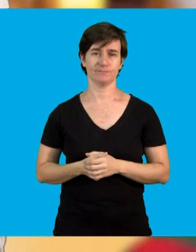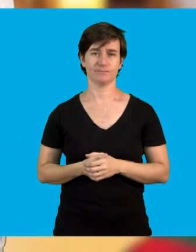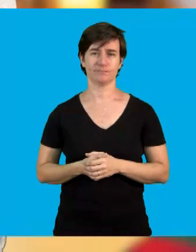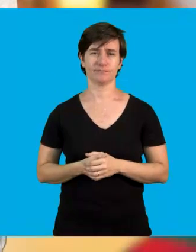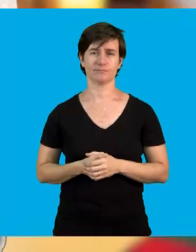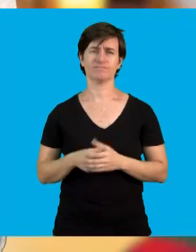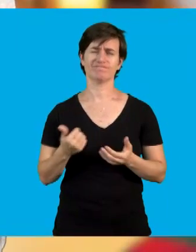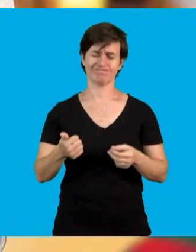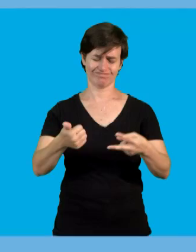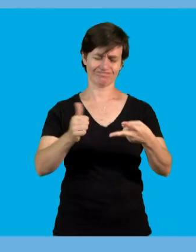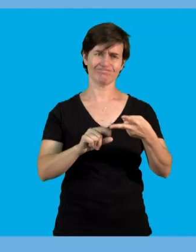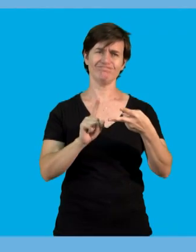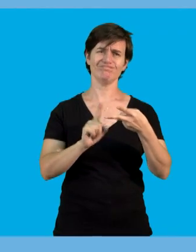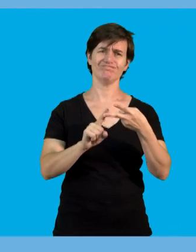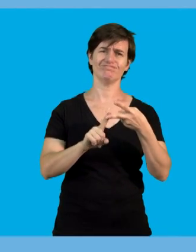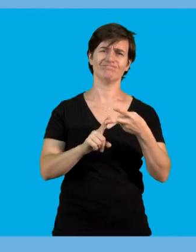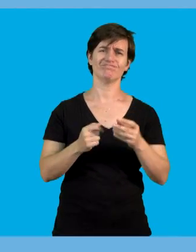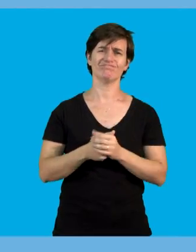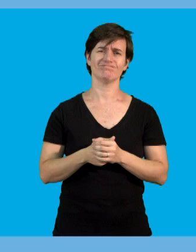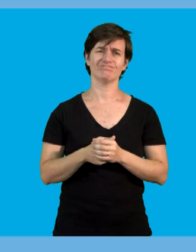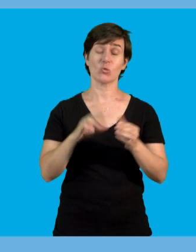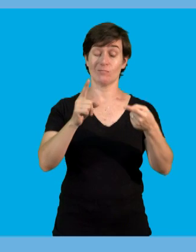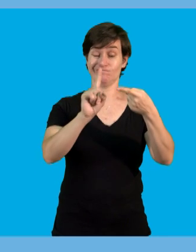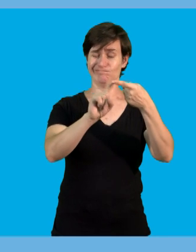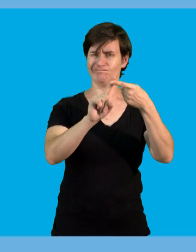So explain how a fuse functions to protect an